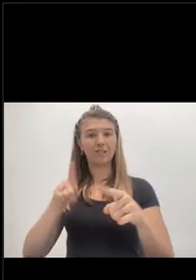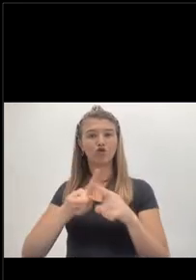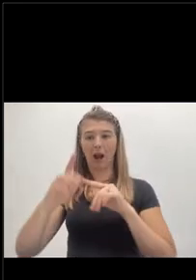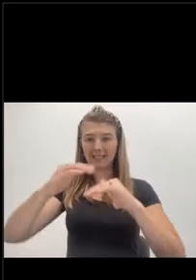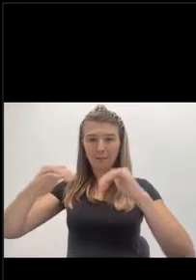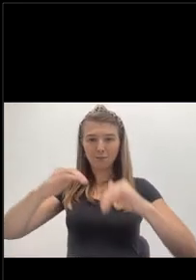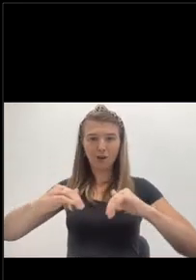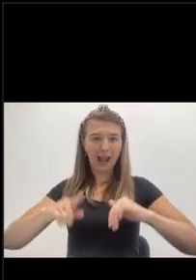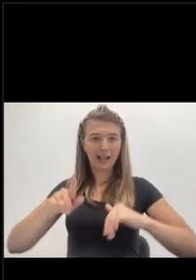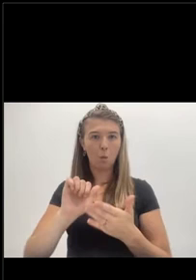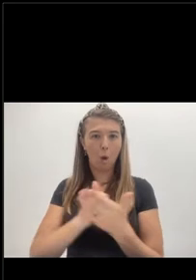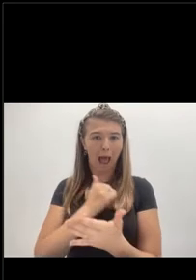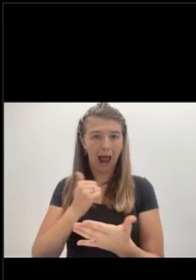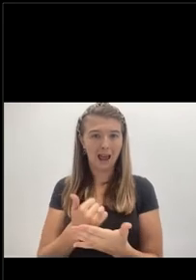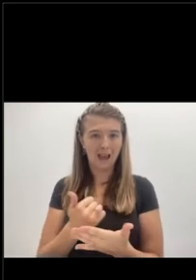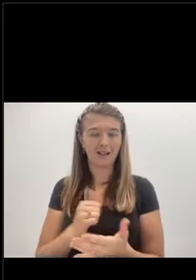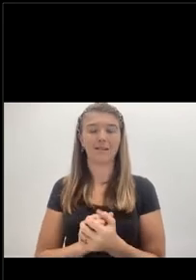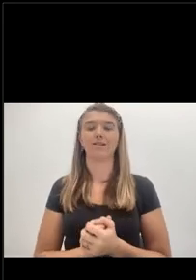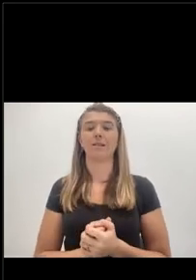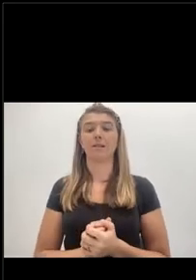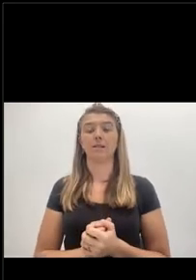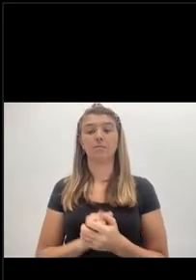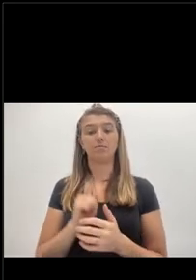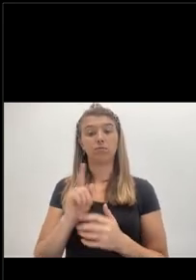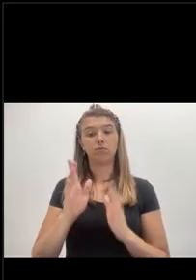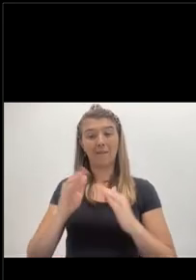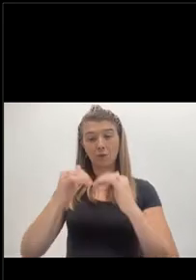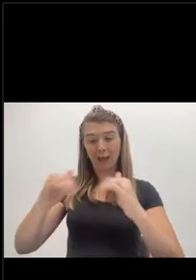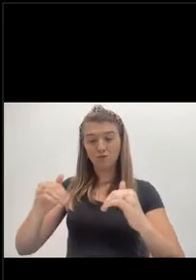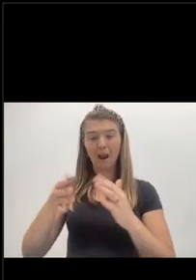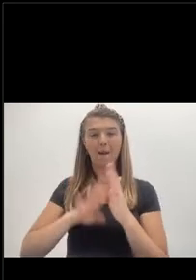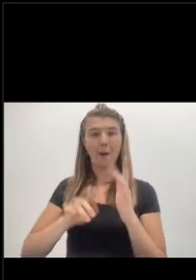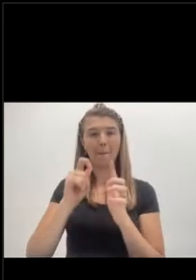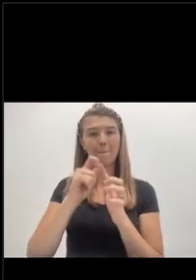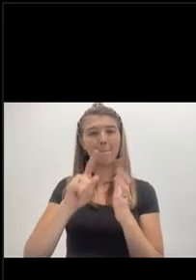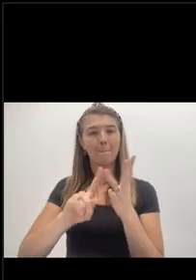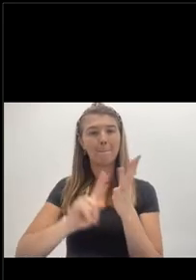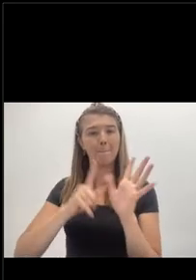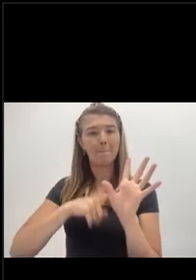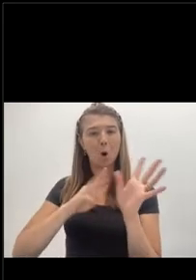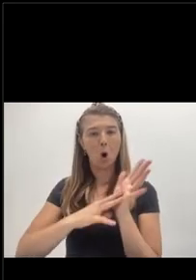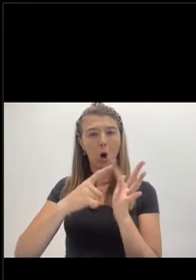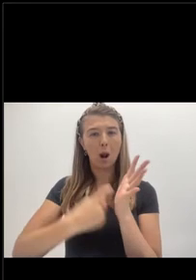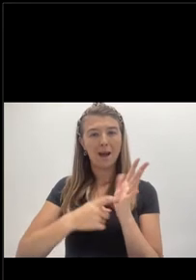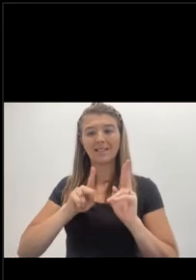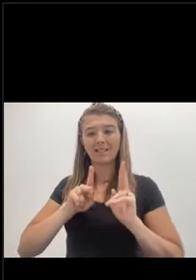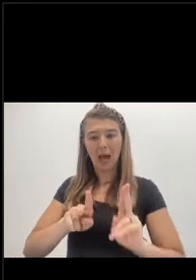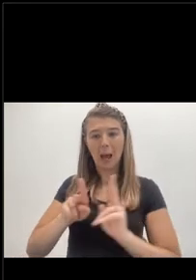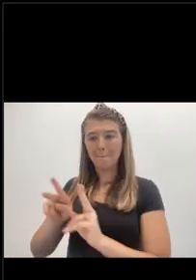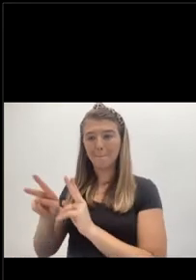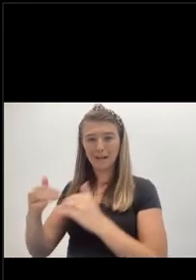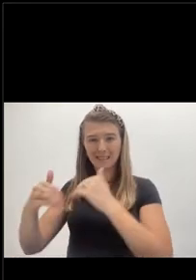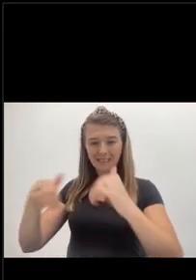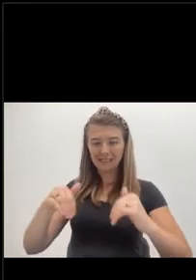effectively. So we want to separate that by polymer type, but also to try and remove any contaminants.